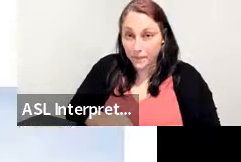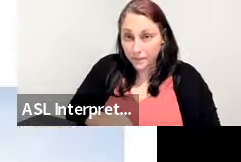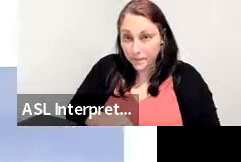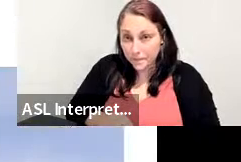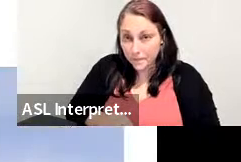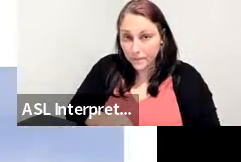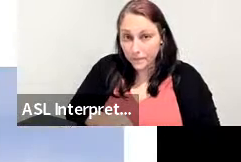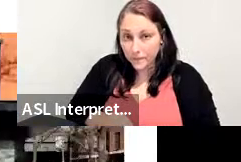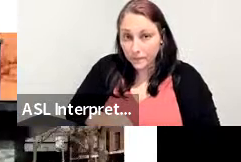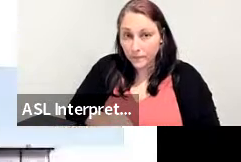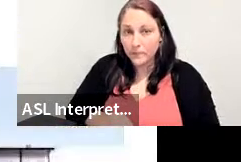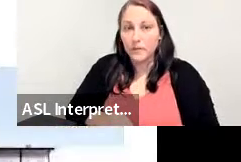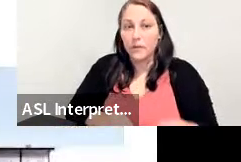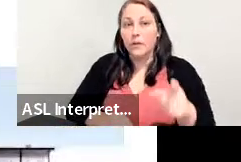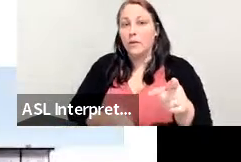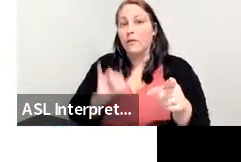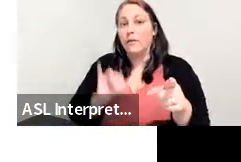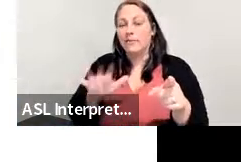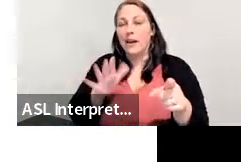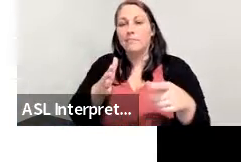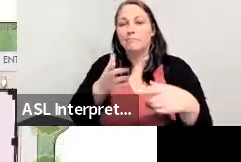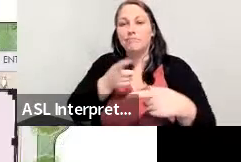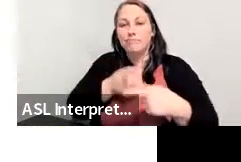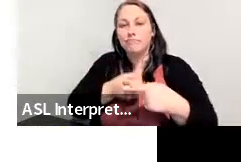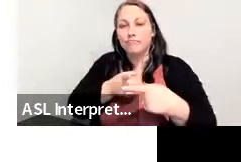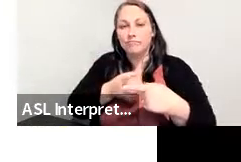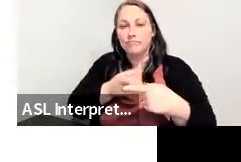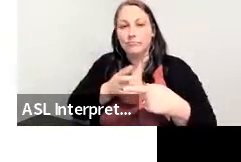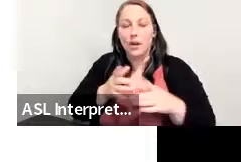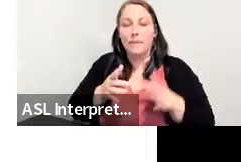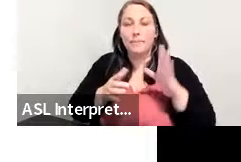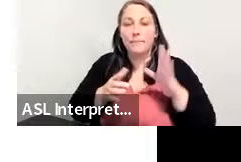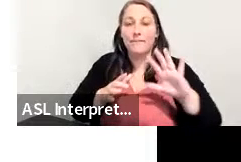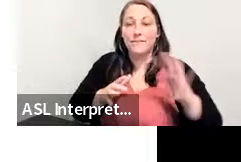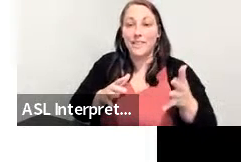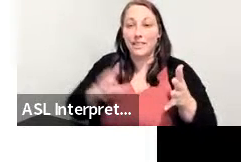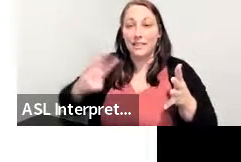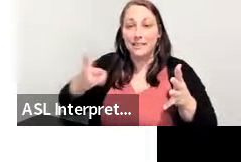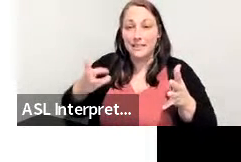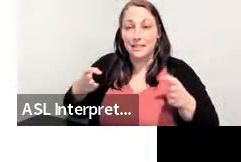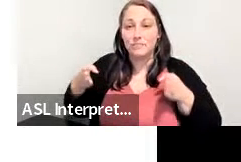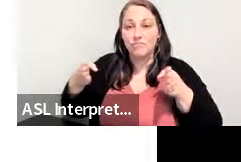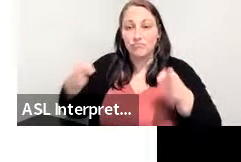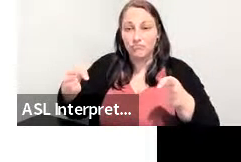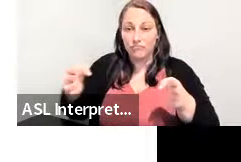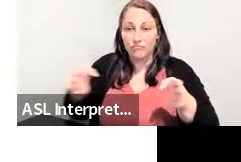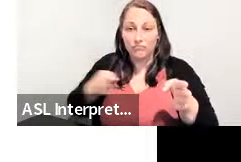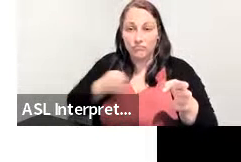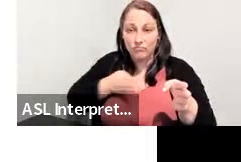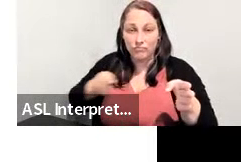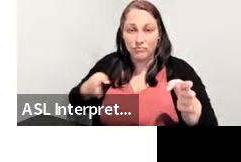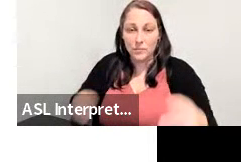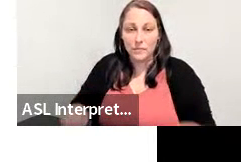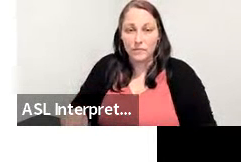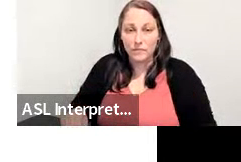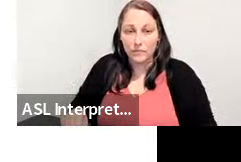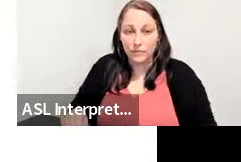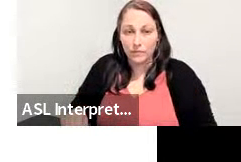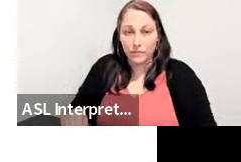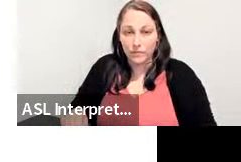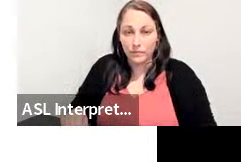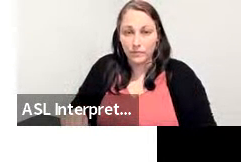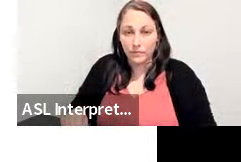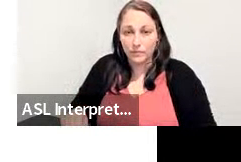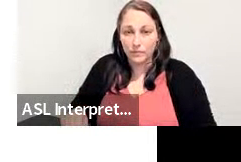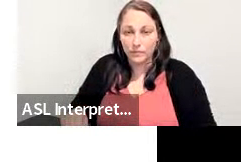6th now. And Angelica's right. right next to it, yeah. Right, And then Songbird is now up Are you- there. Talking